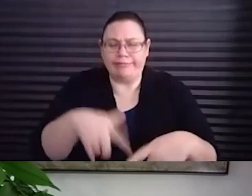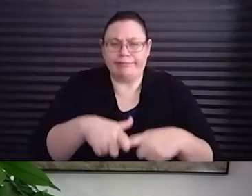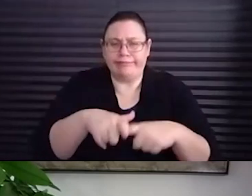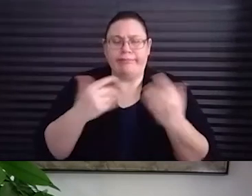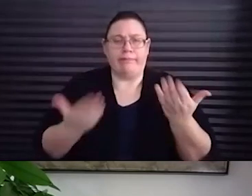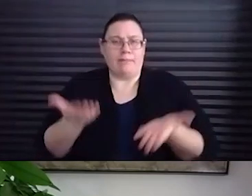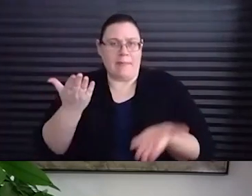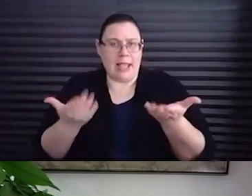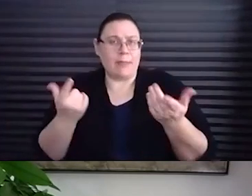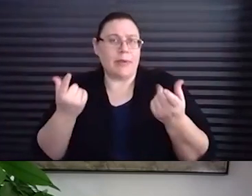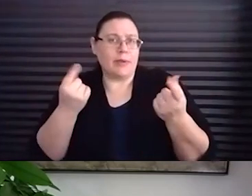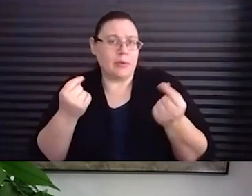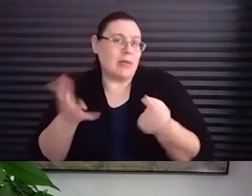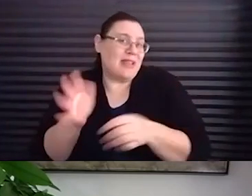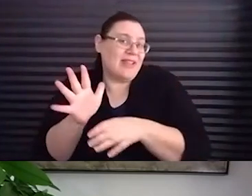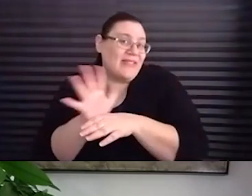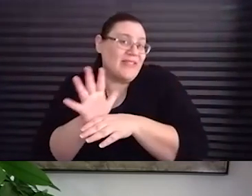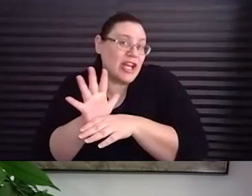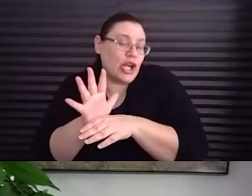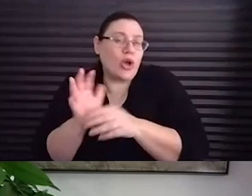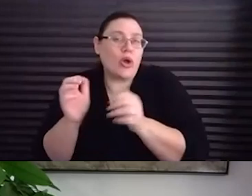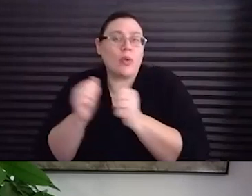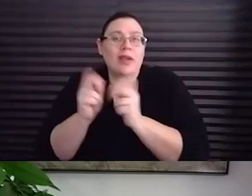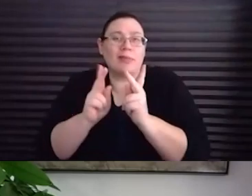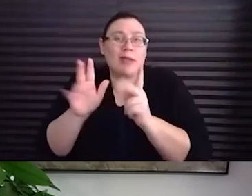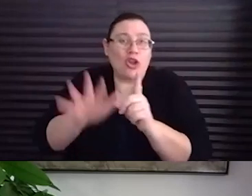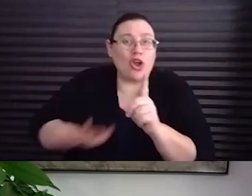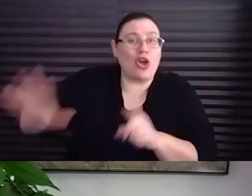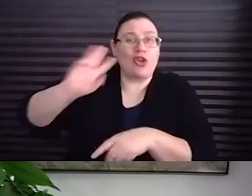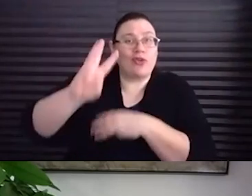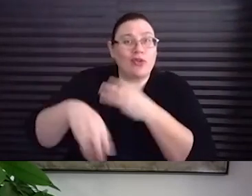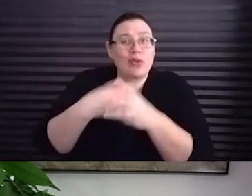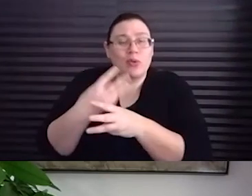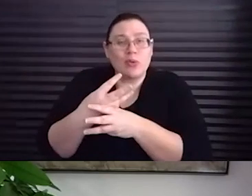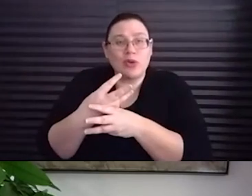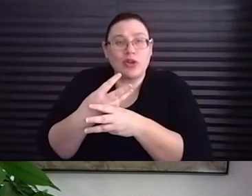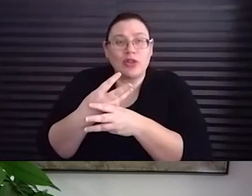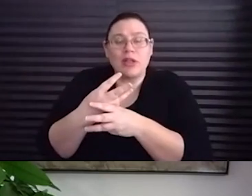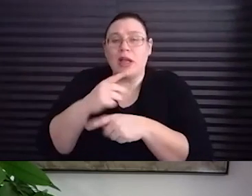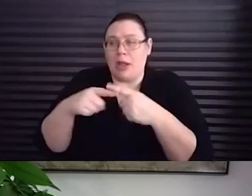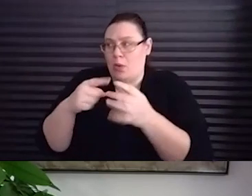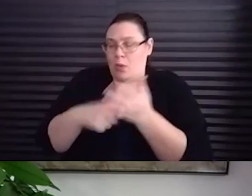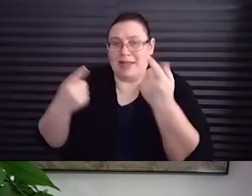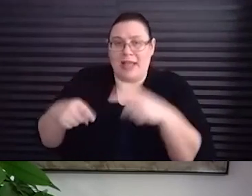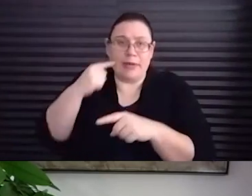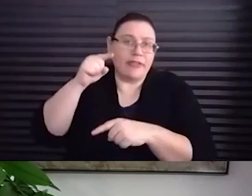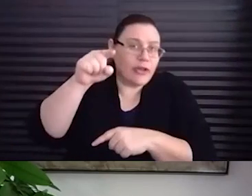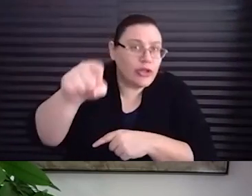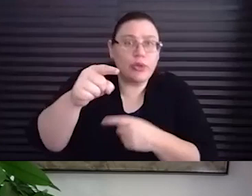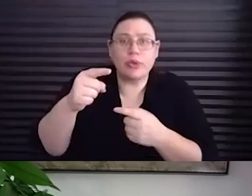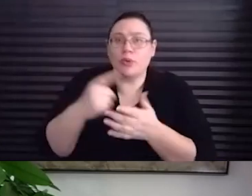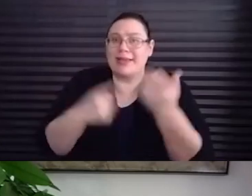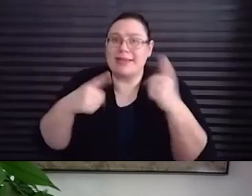do video with people around the world, like discussion about what is going on for you, what is going on in